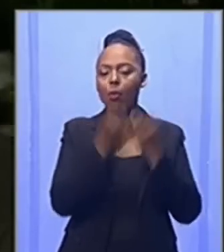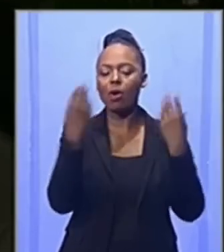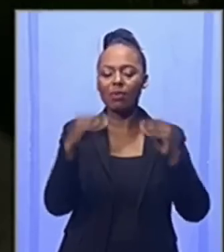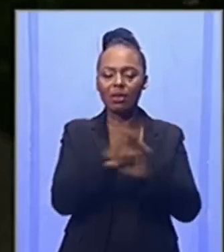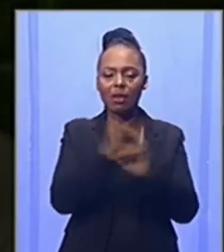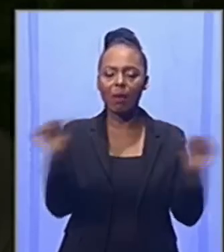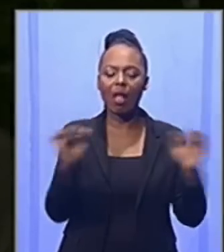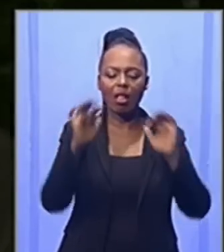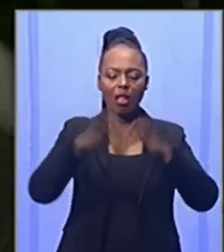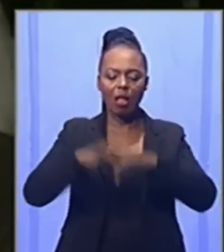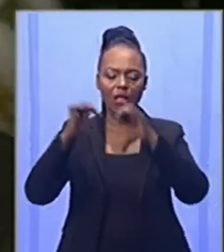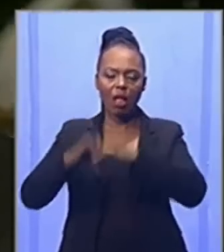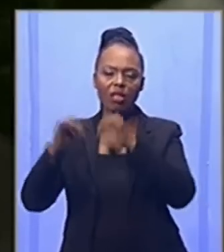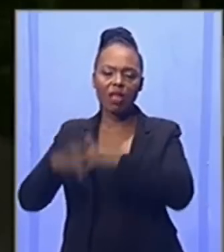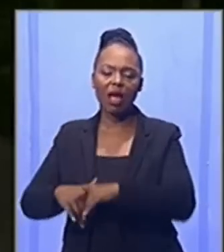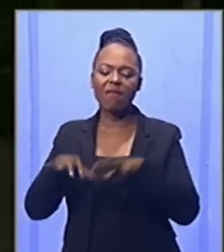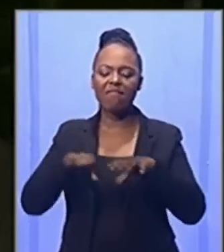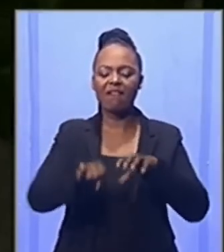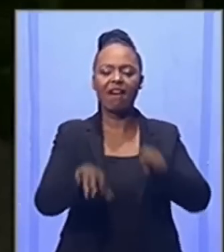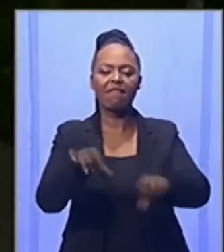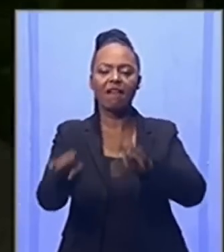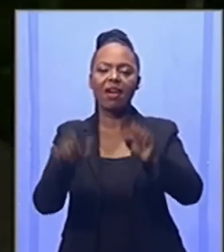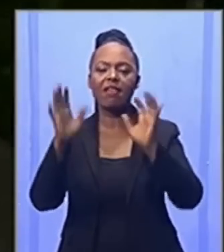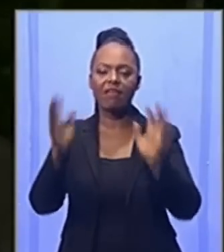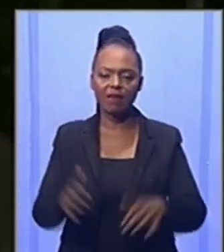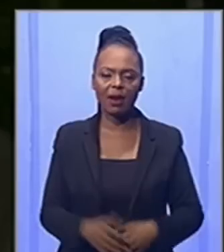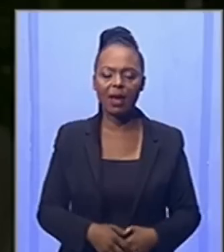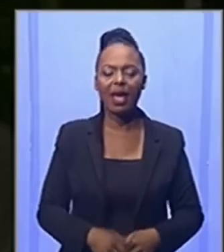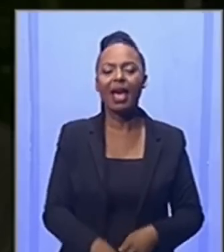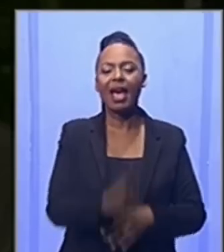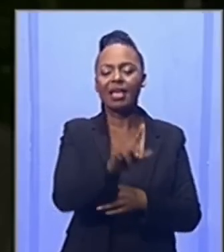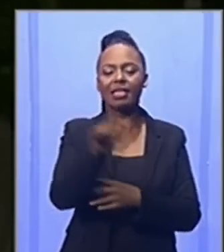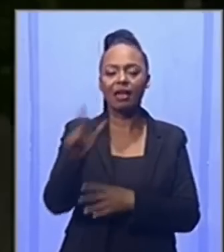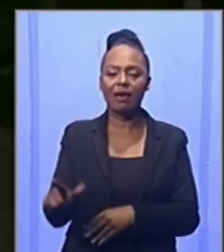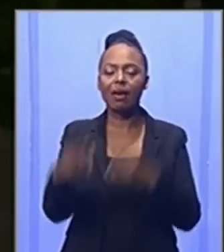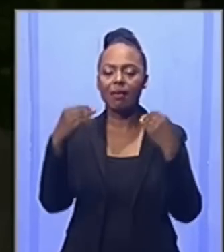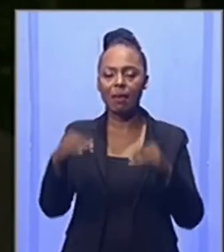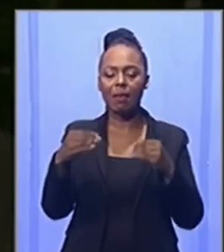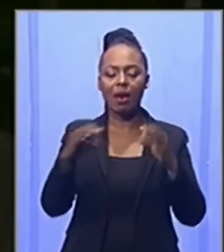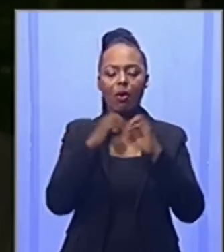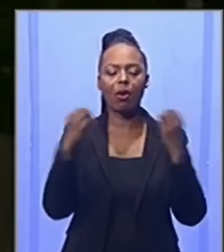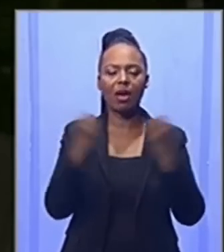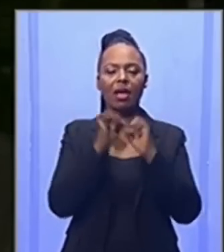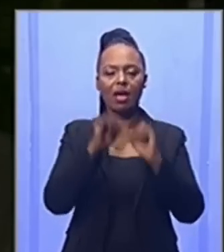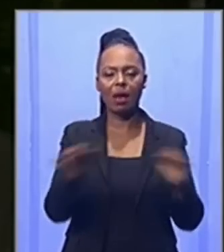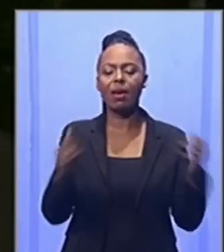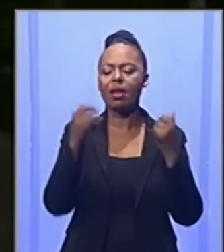Or in other words, people in 87 constituencies have been denied